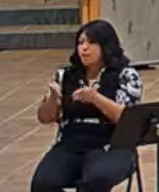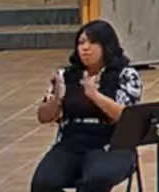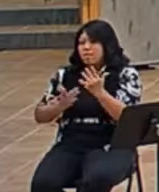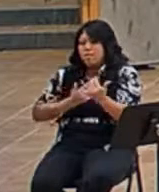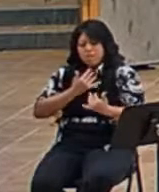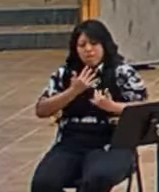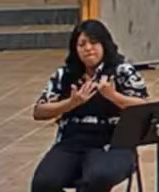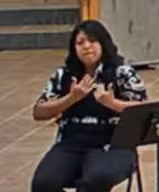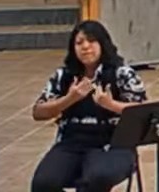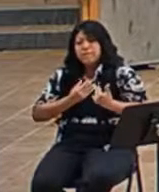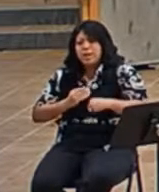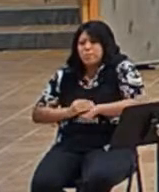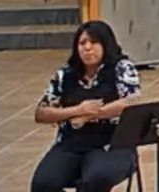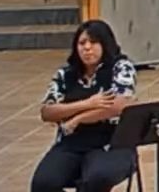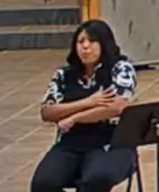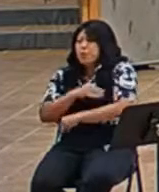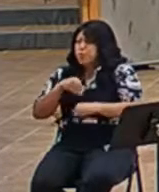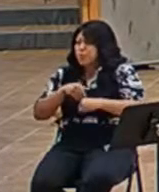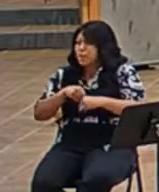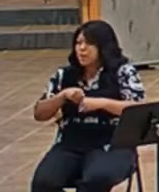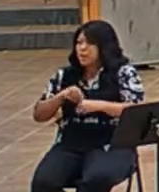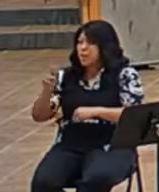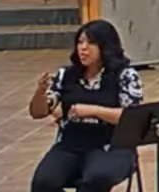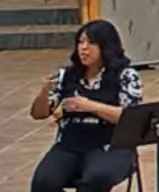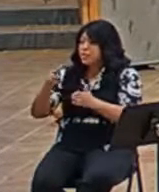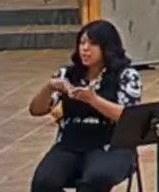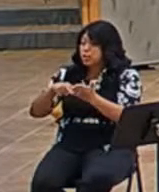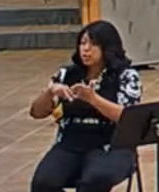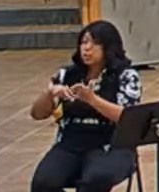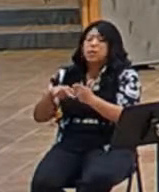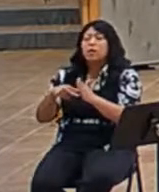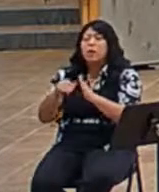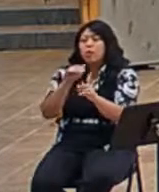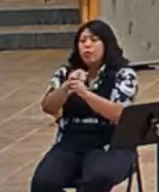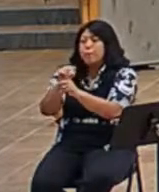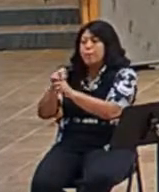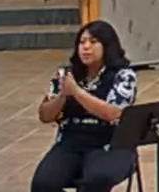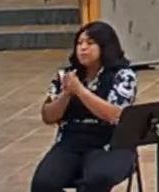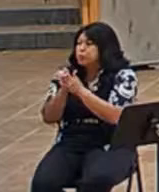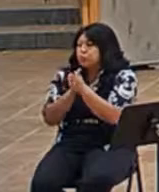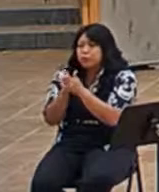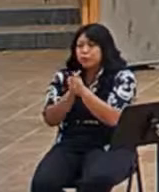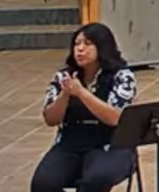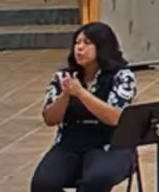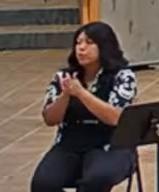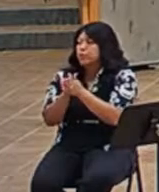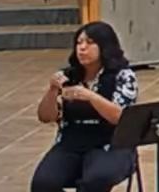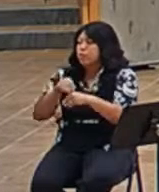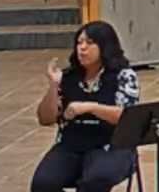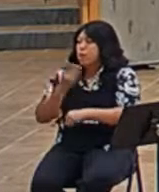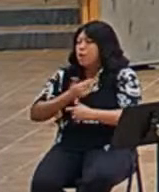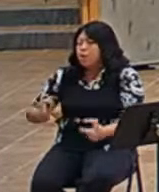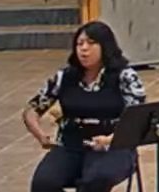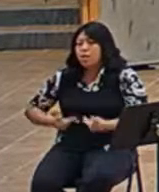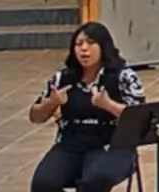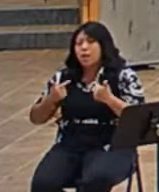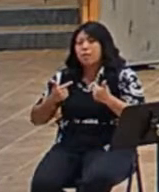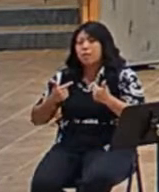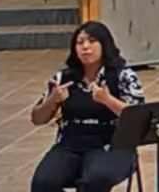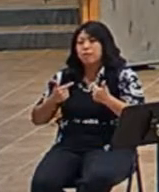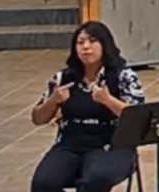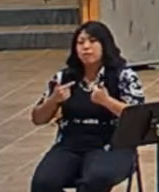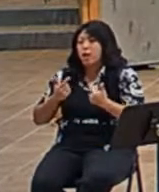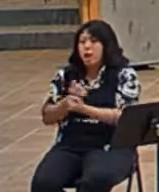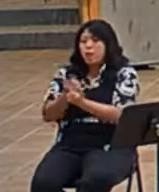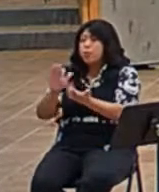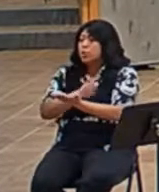Let the fire burn within. The second reading reminds us to persevere in the race, and the psalm reminds us, we